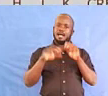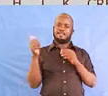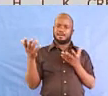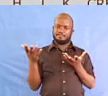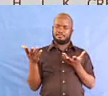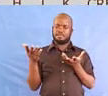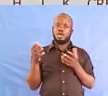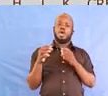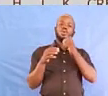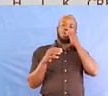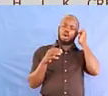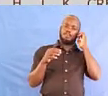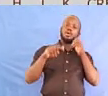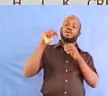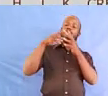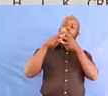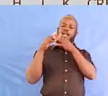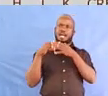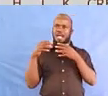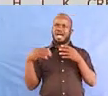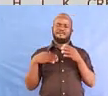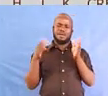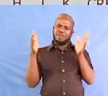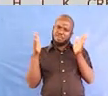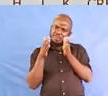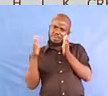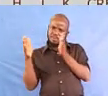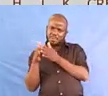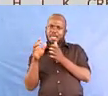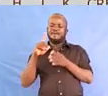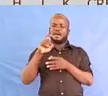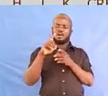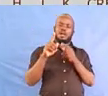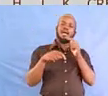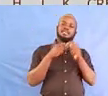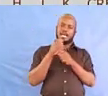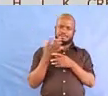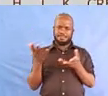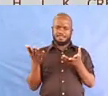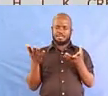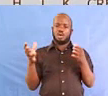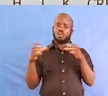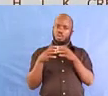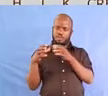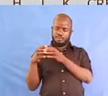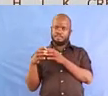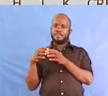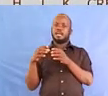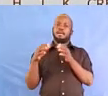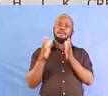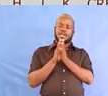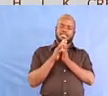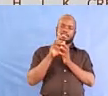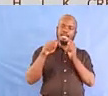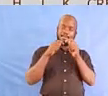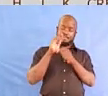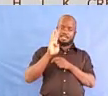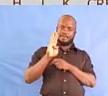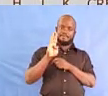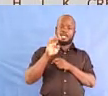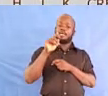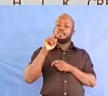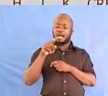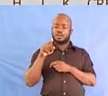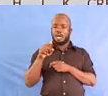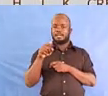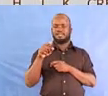HIV than any other continent. Europe and North America are dominated by a very narrow range of viral types, the Group M